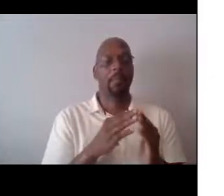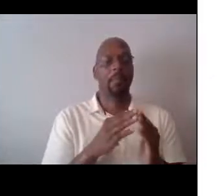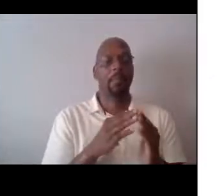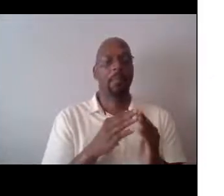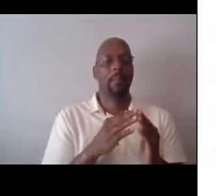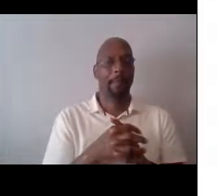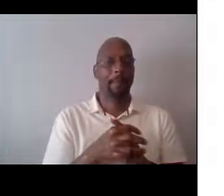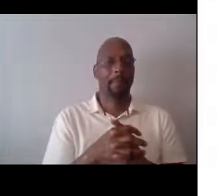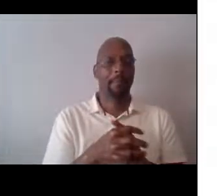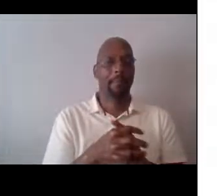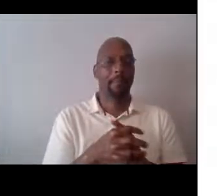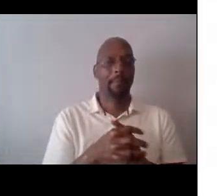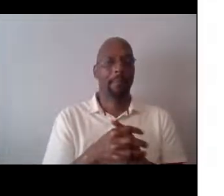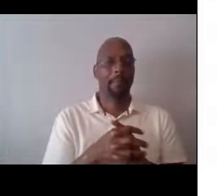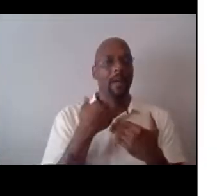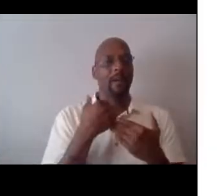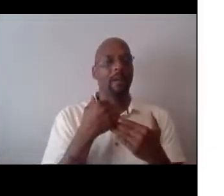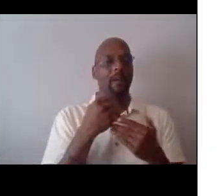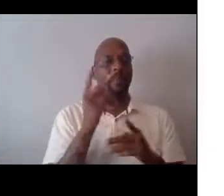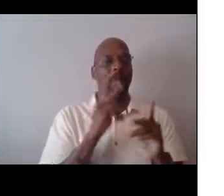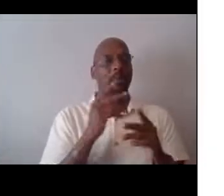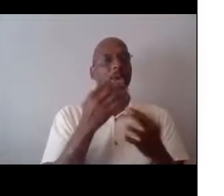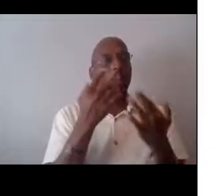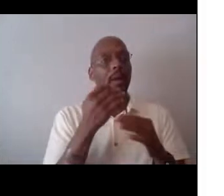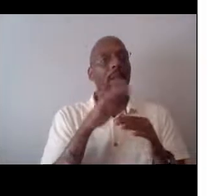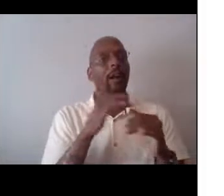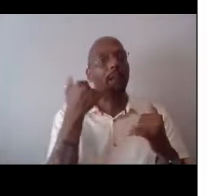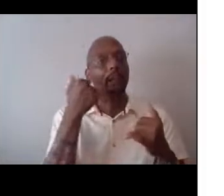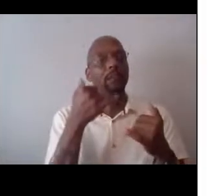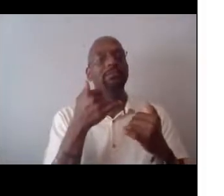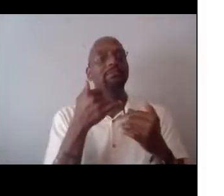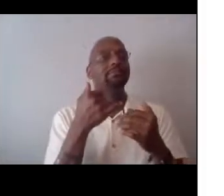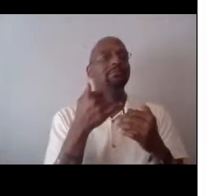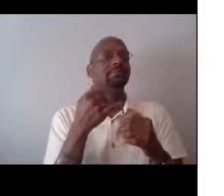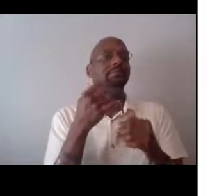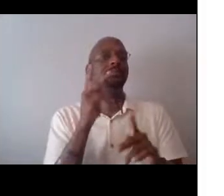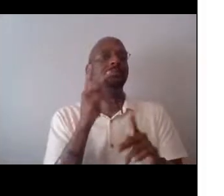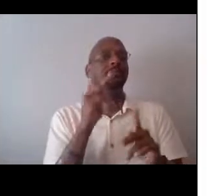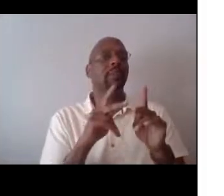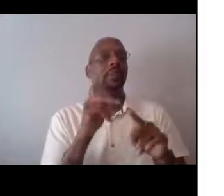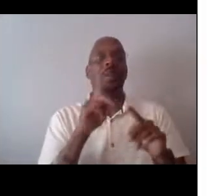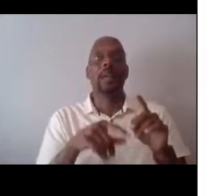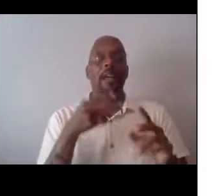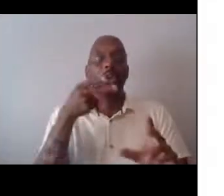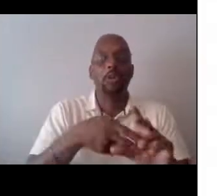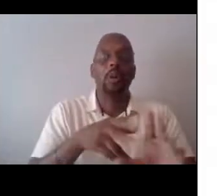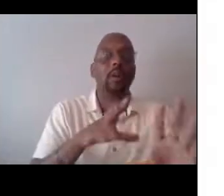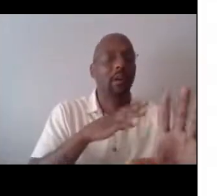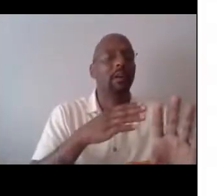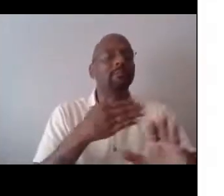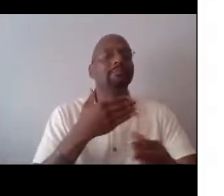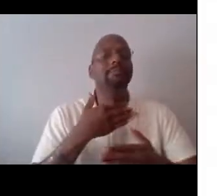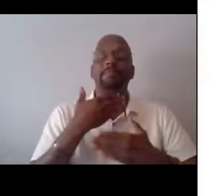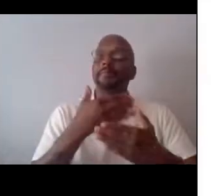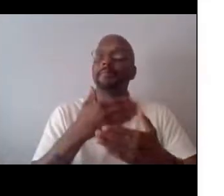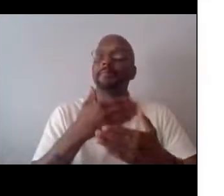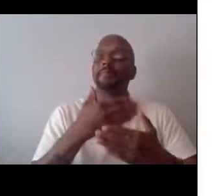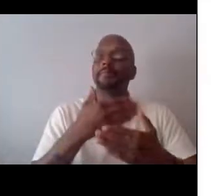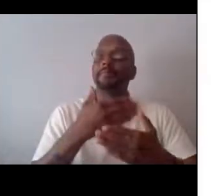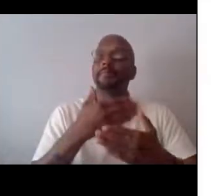want to say thank you to them and anyone who wasn't able to join us for committing to this with us and joining us on